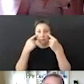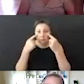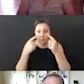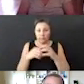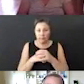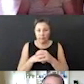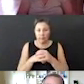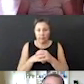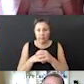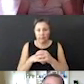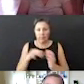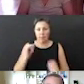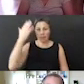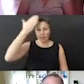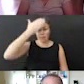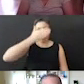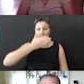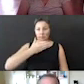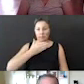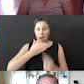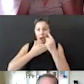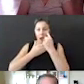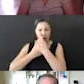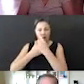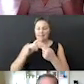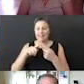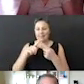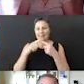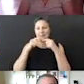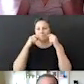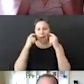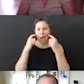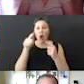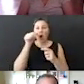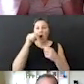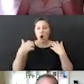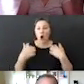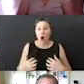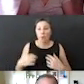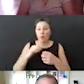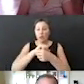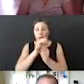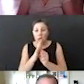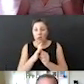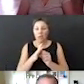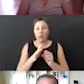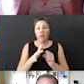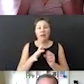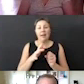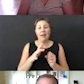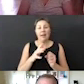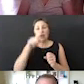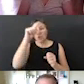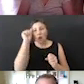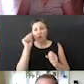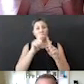through the mask, because even in and especially in a stressful hospital setting during COVID-19, that friendly smile can make a huge